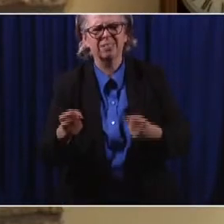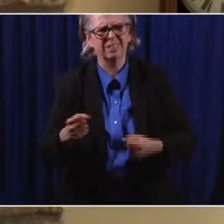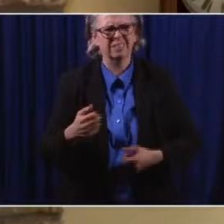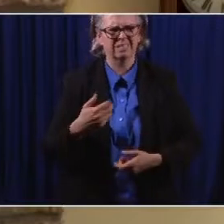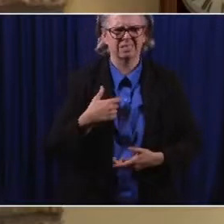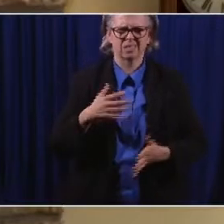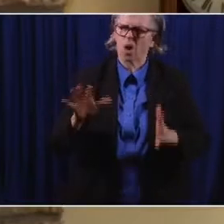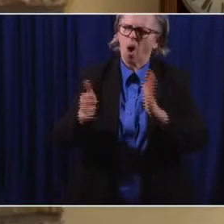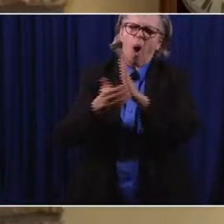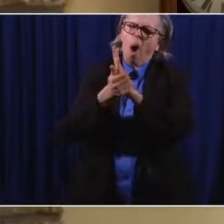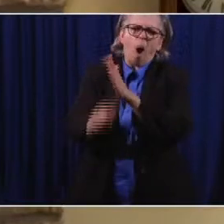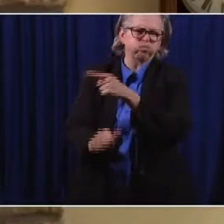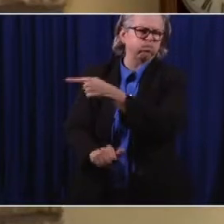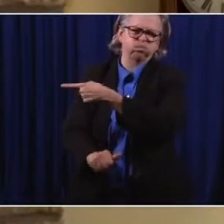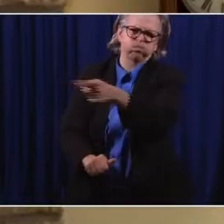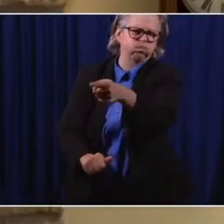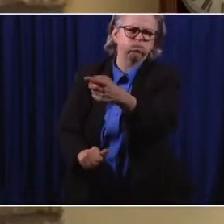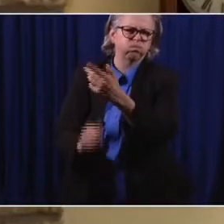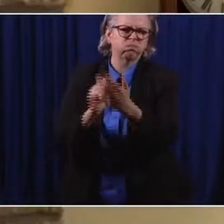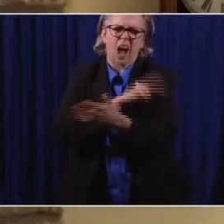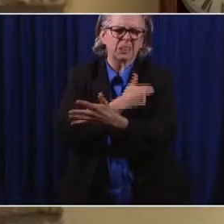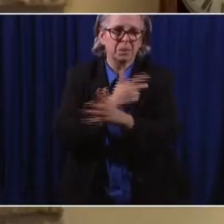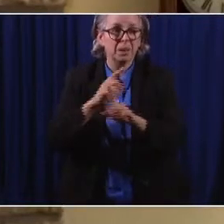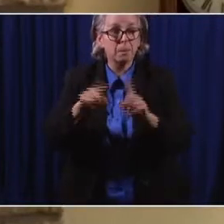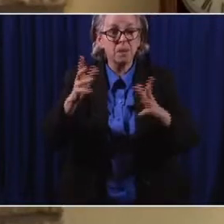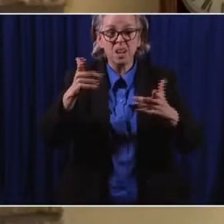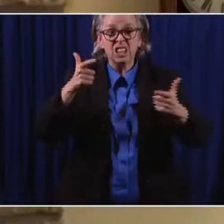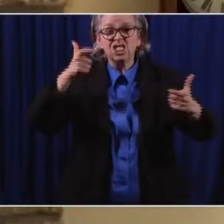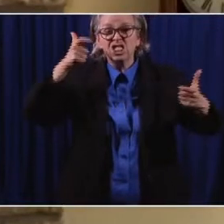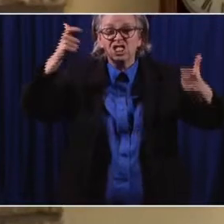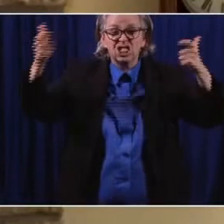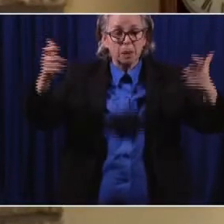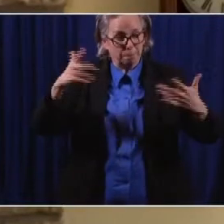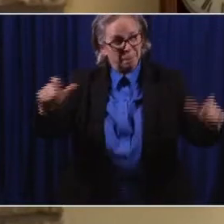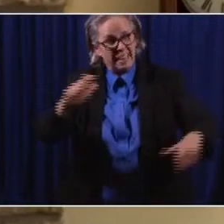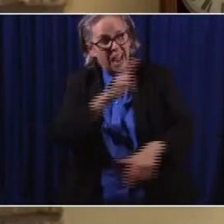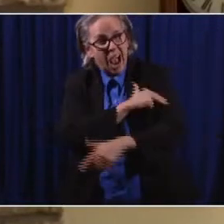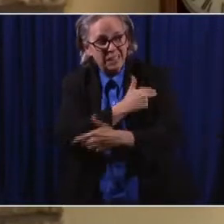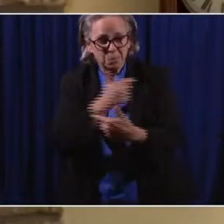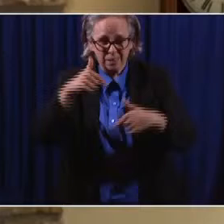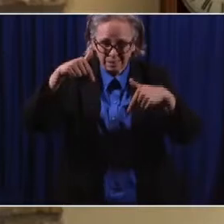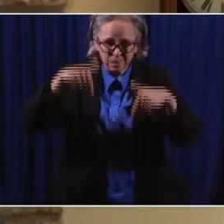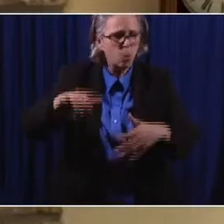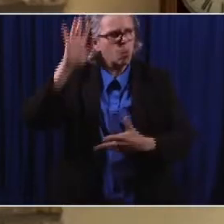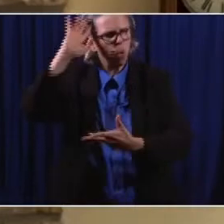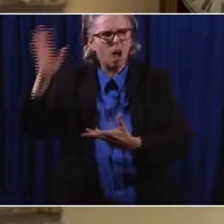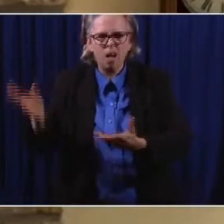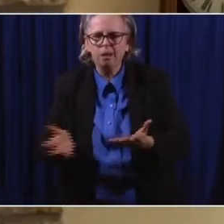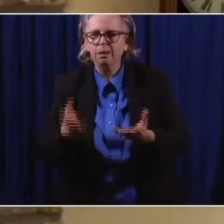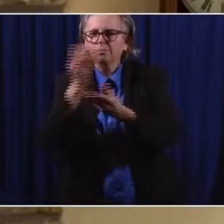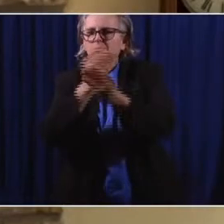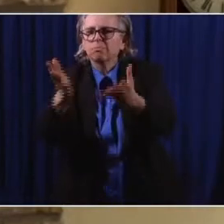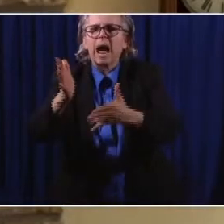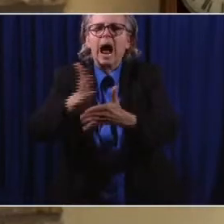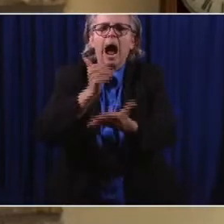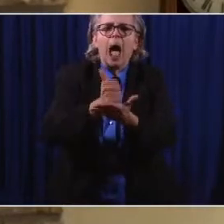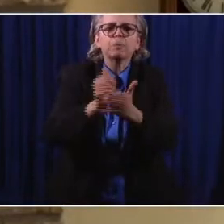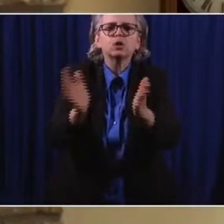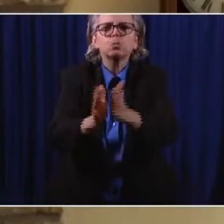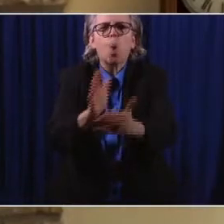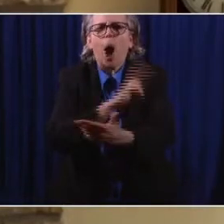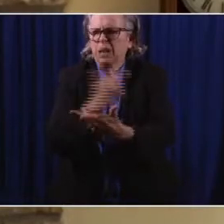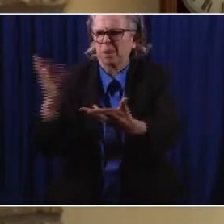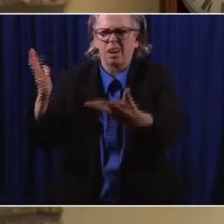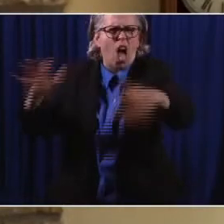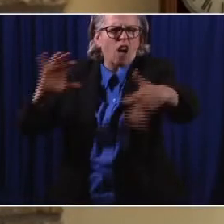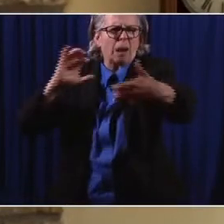hospitals. And our bigger hospitals are sharing information with our smaller hospitals. We put together a